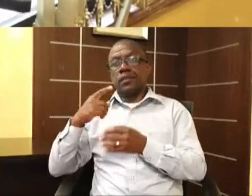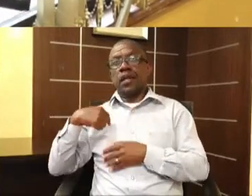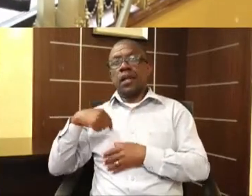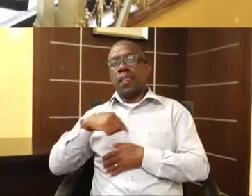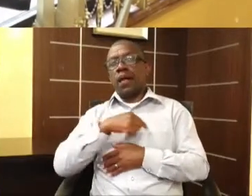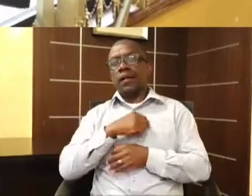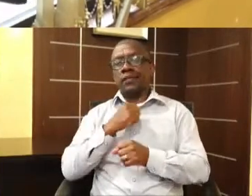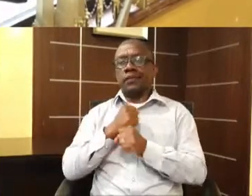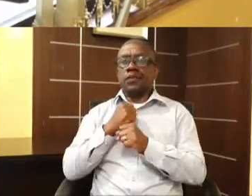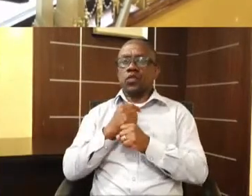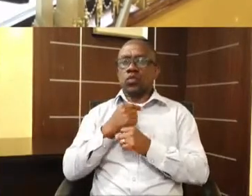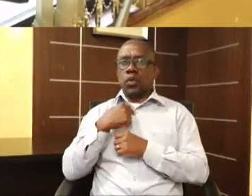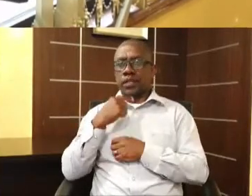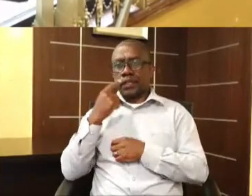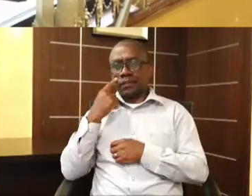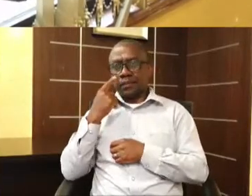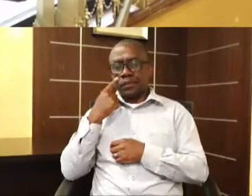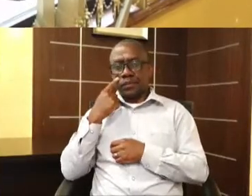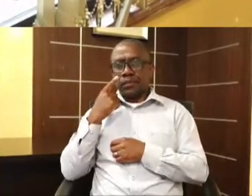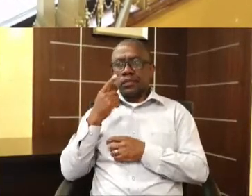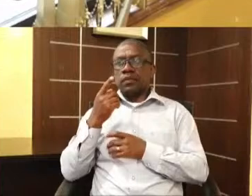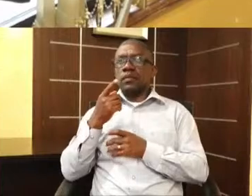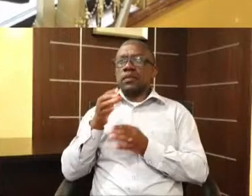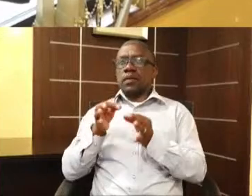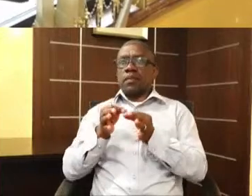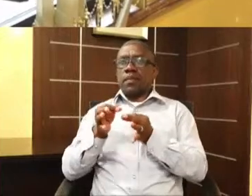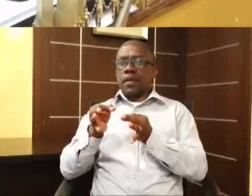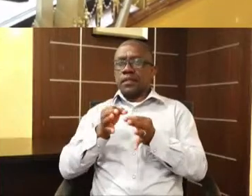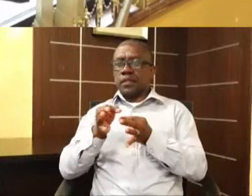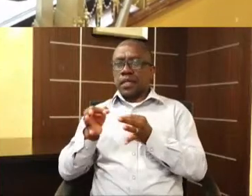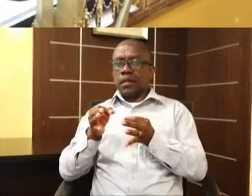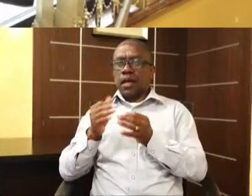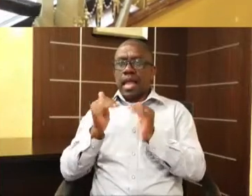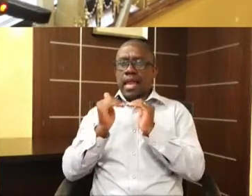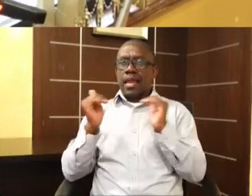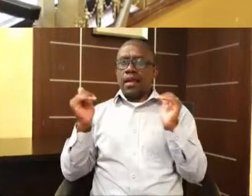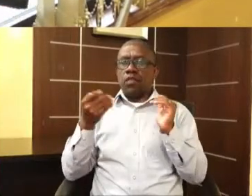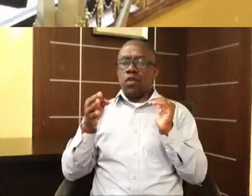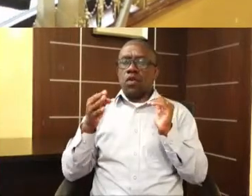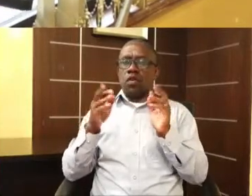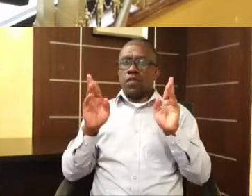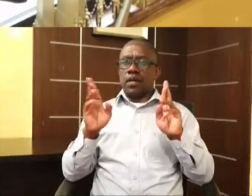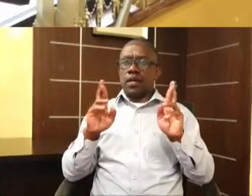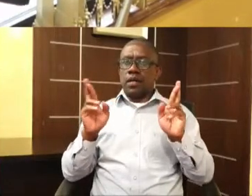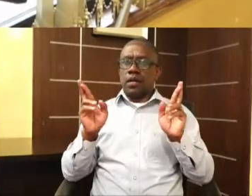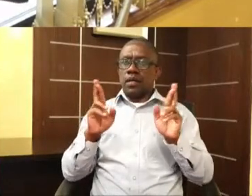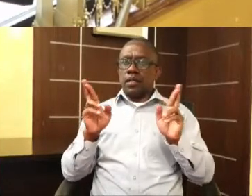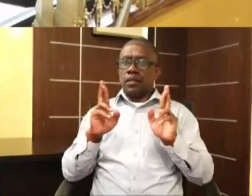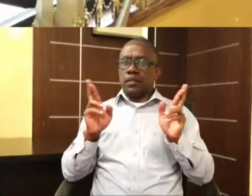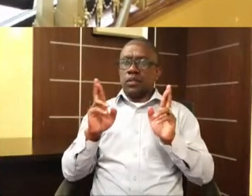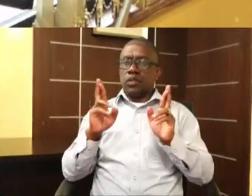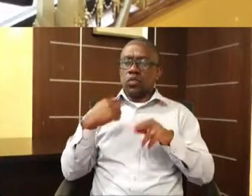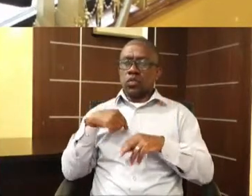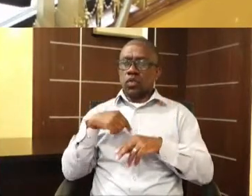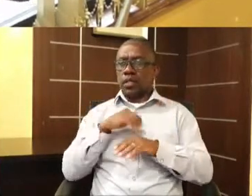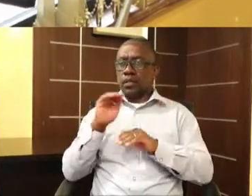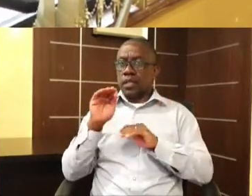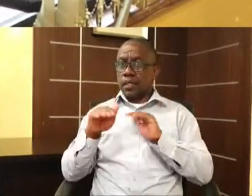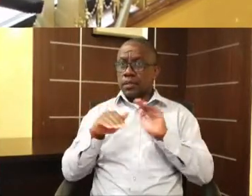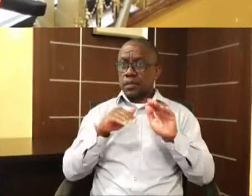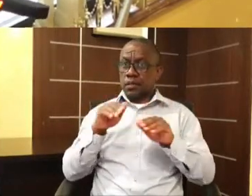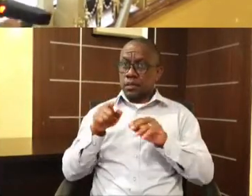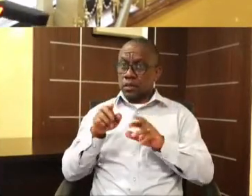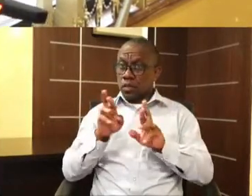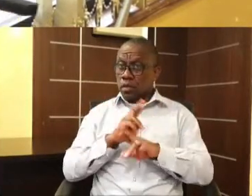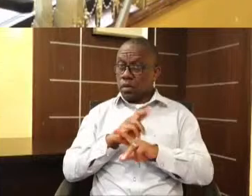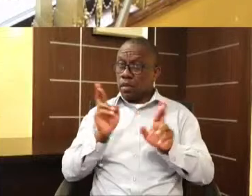detect intent and measure level of readiness. So we'll ask you, are you ready now